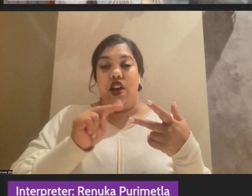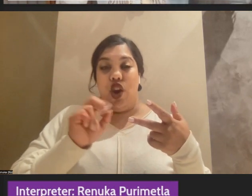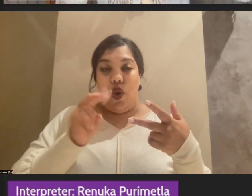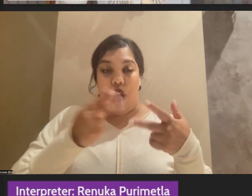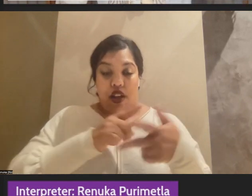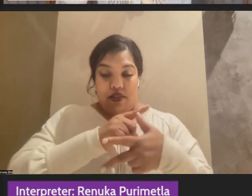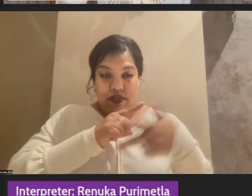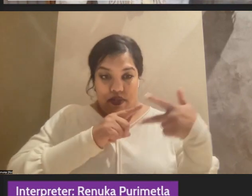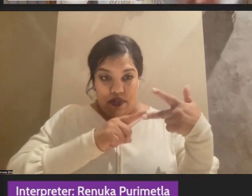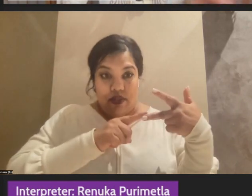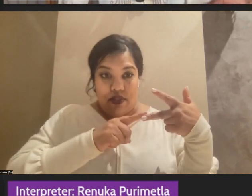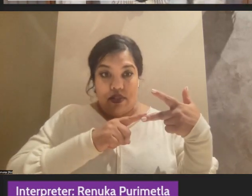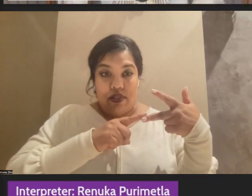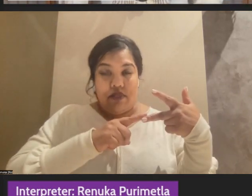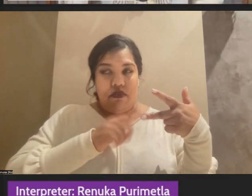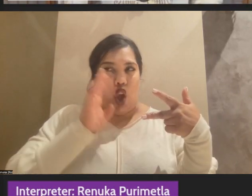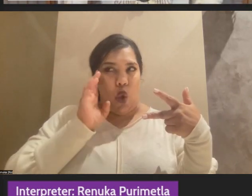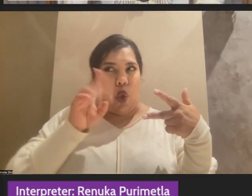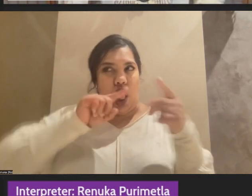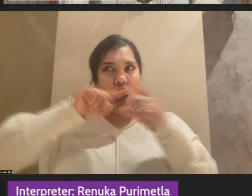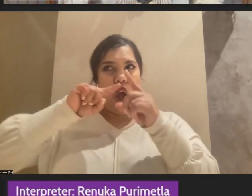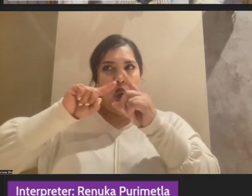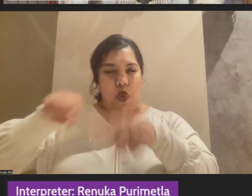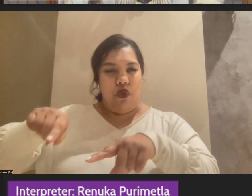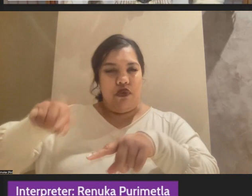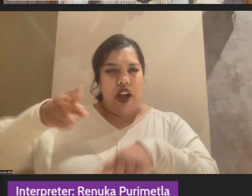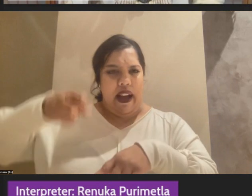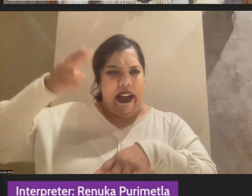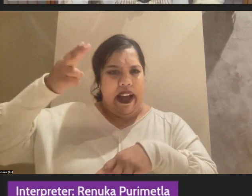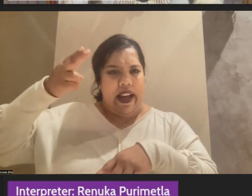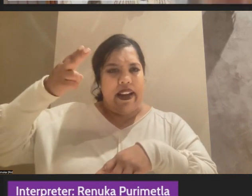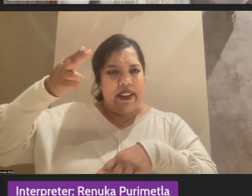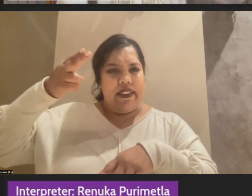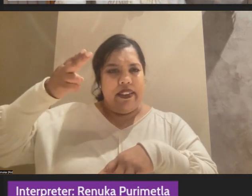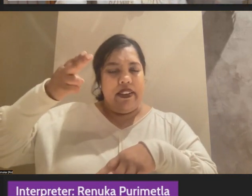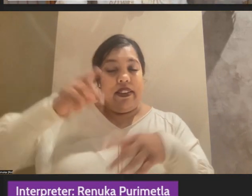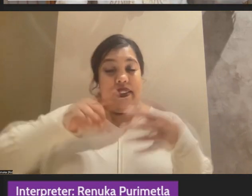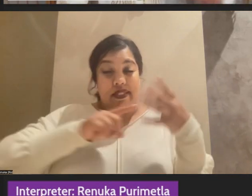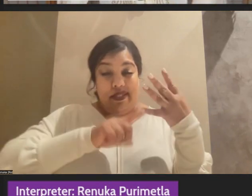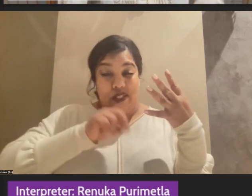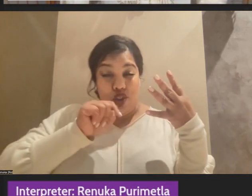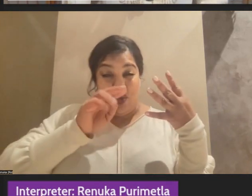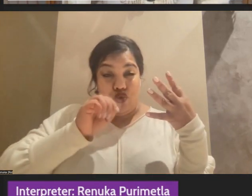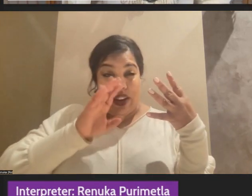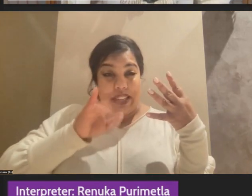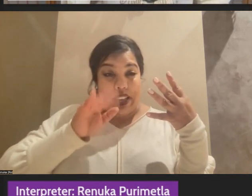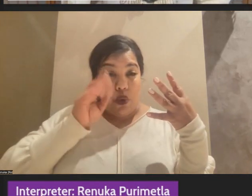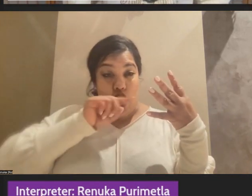the probability of going, high. The probability of Tracy going there, very low.